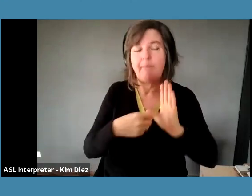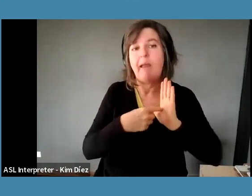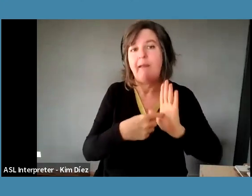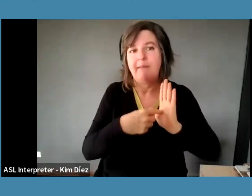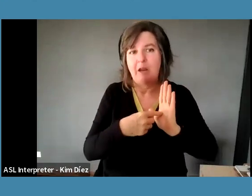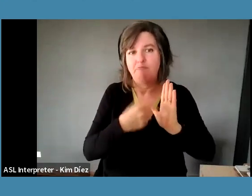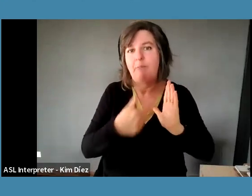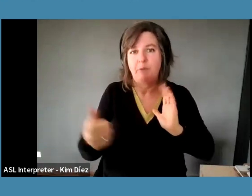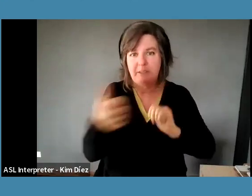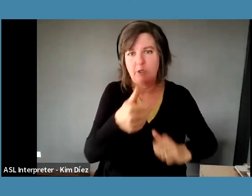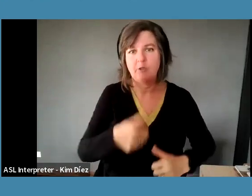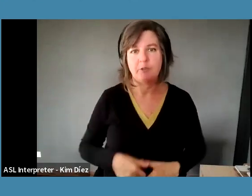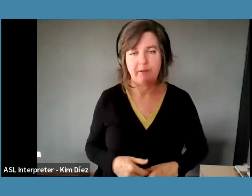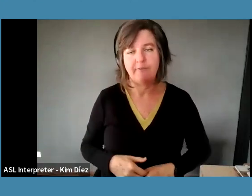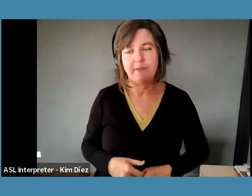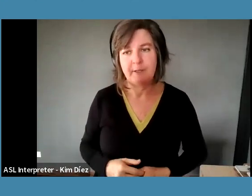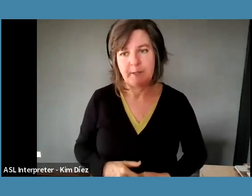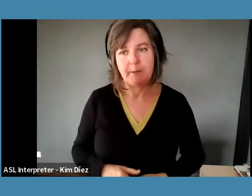yourself.